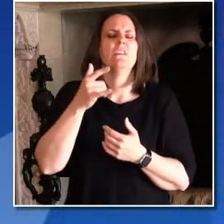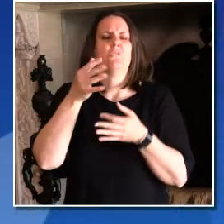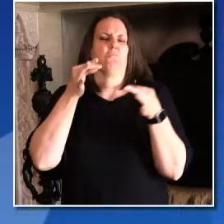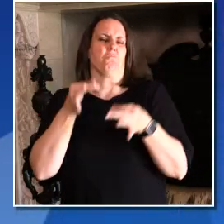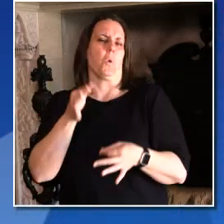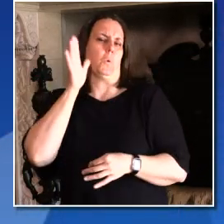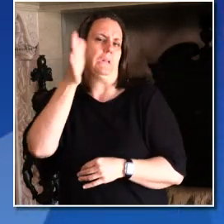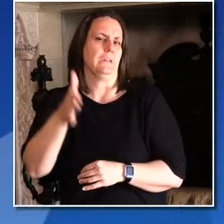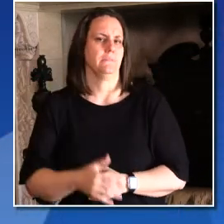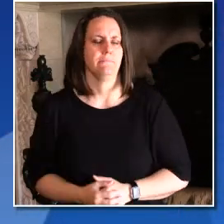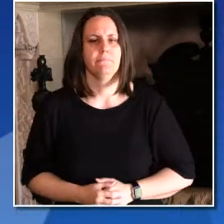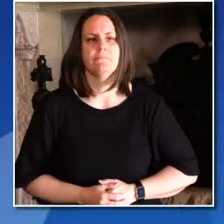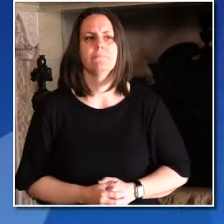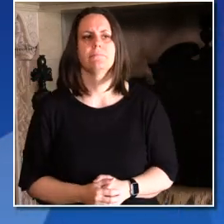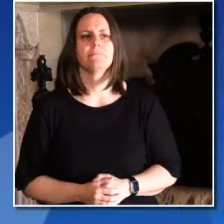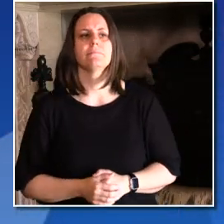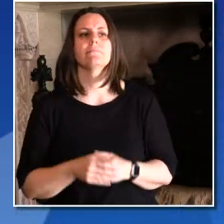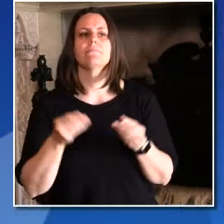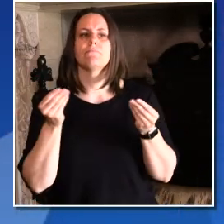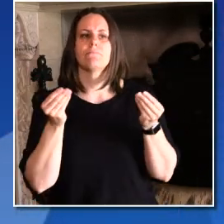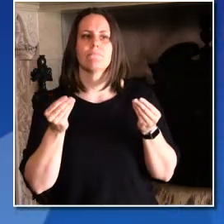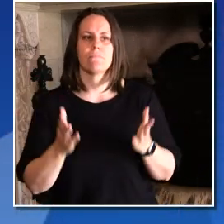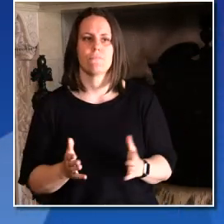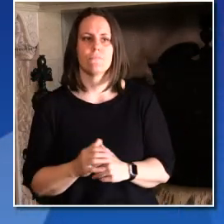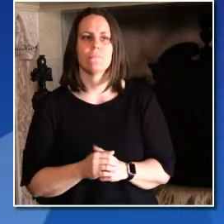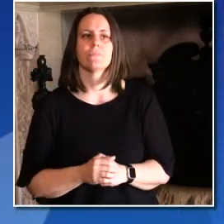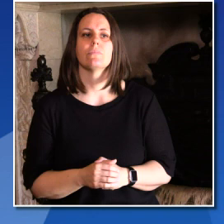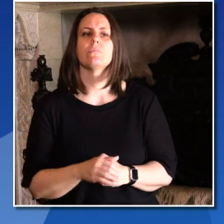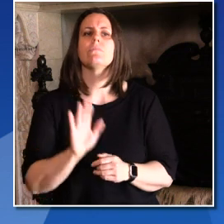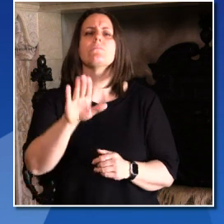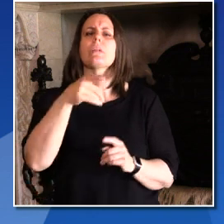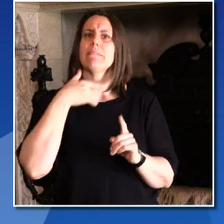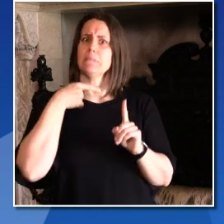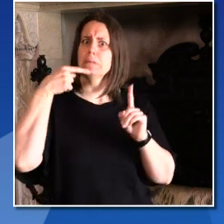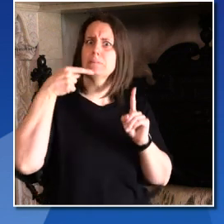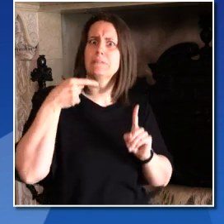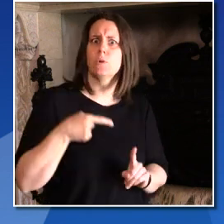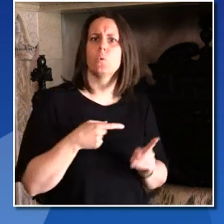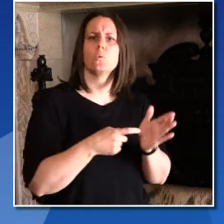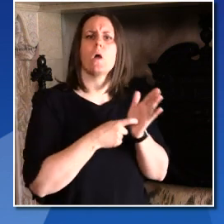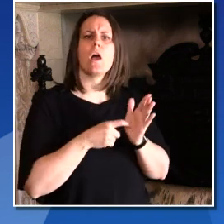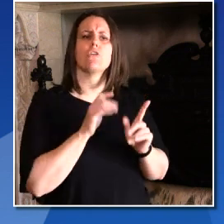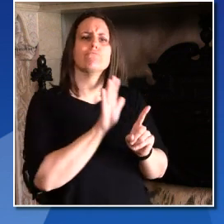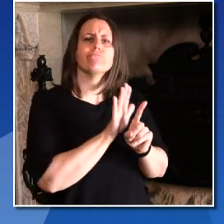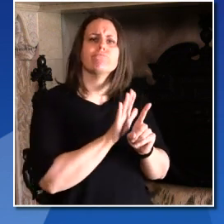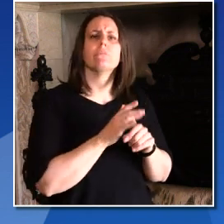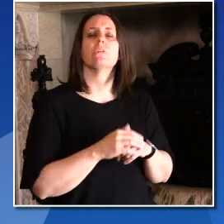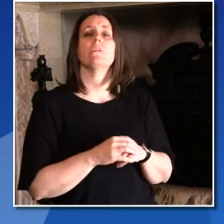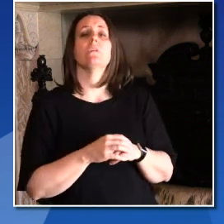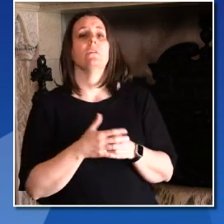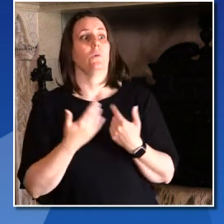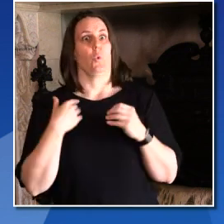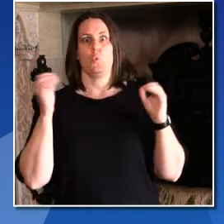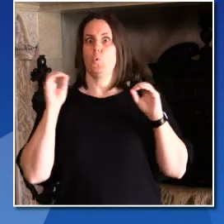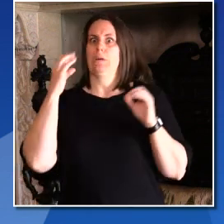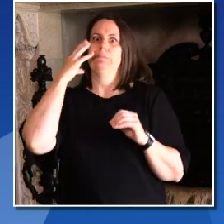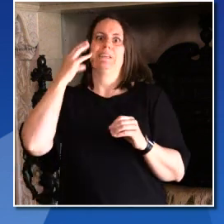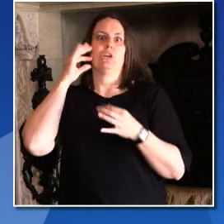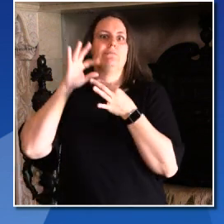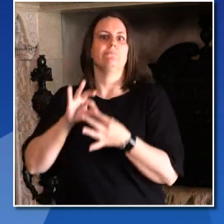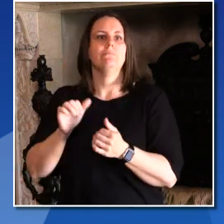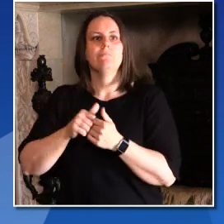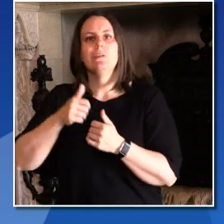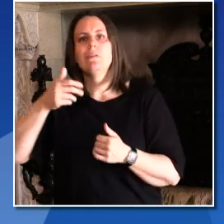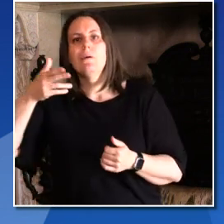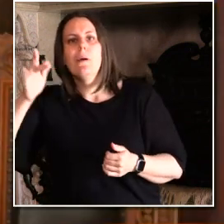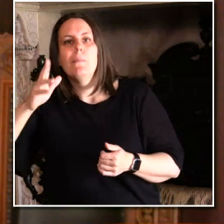Zach wants to know if there's any kind of training for non-medically trained volunteers, and what kind of an education do you need to be a contact